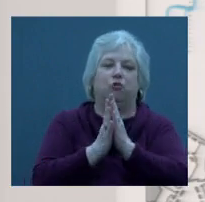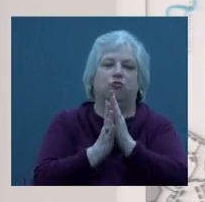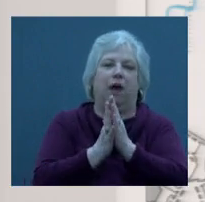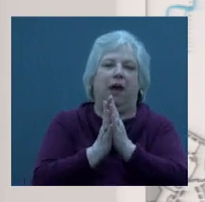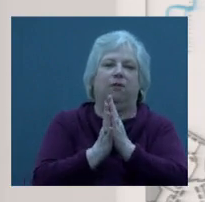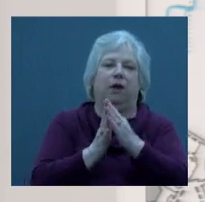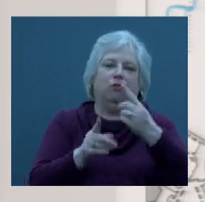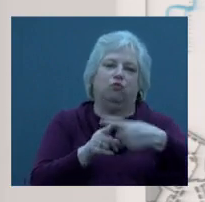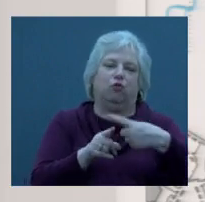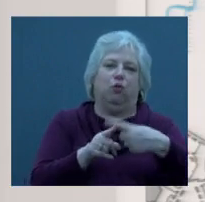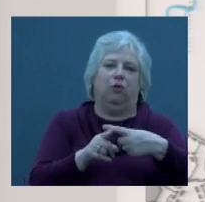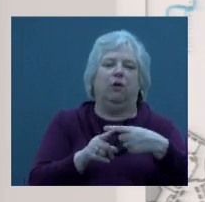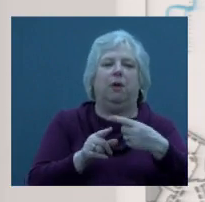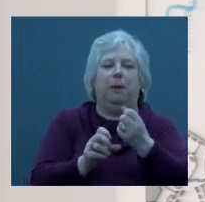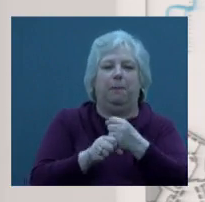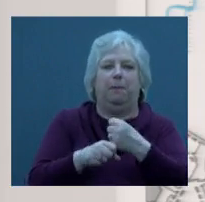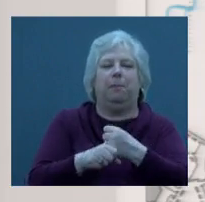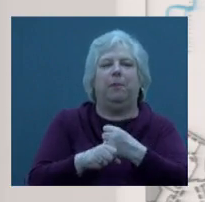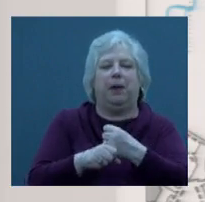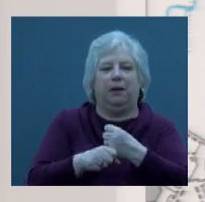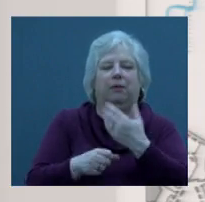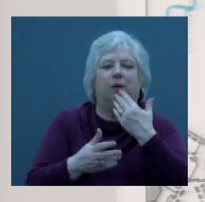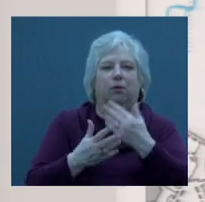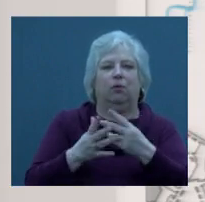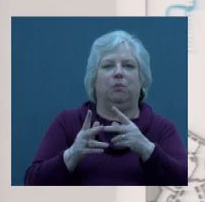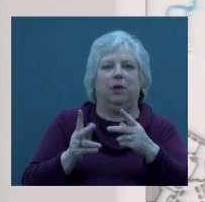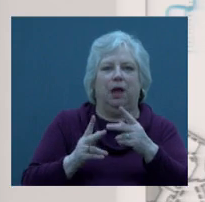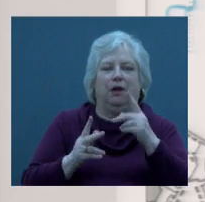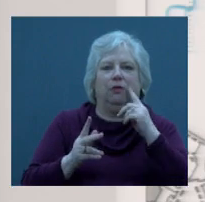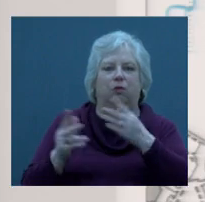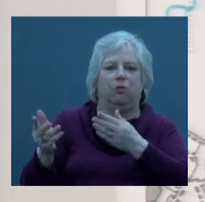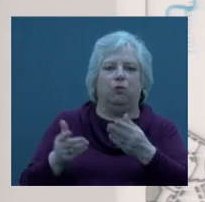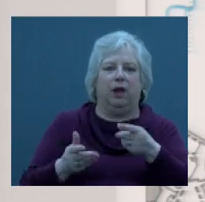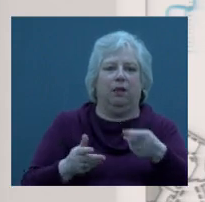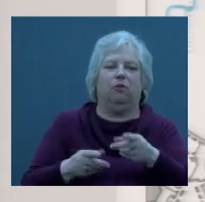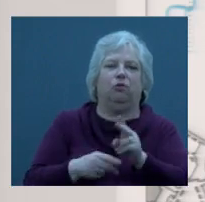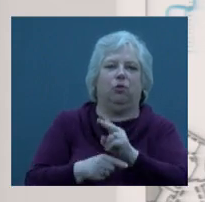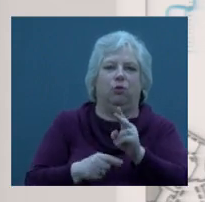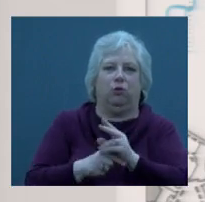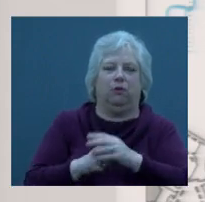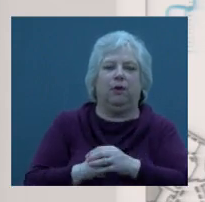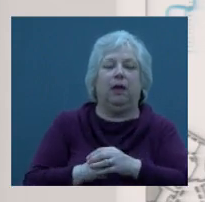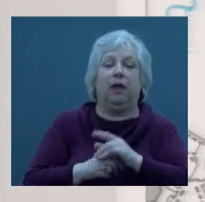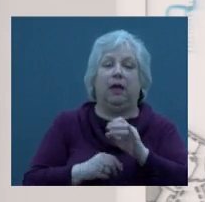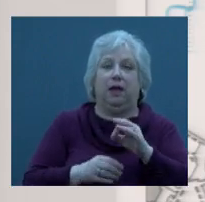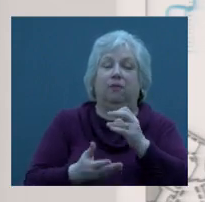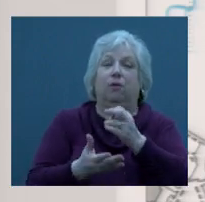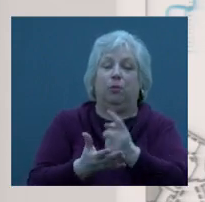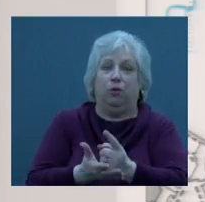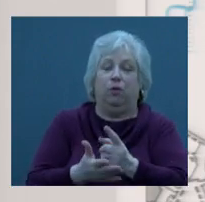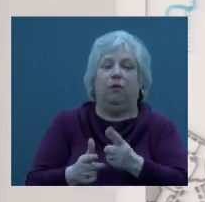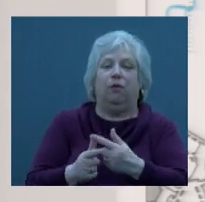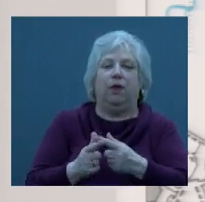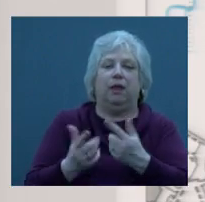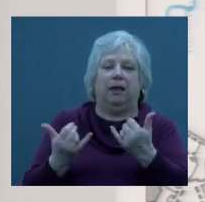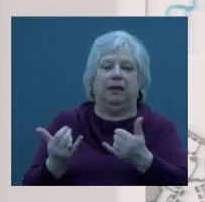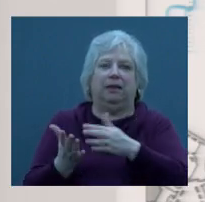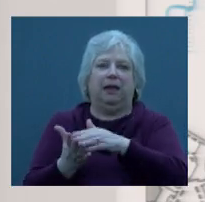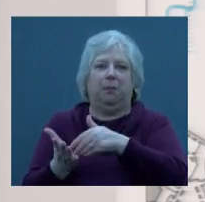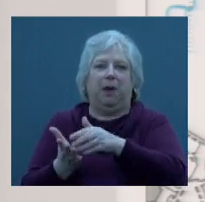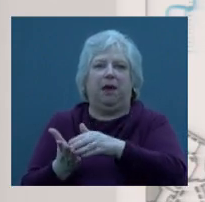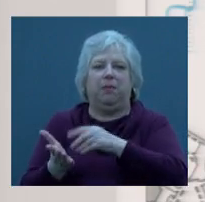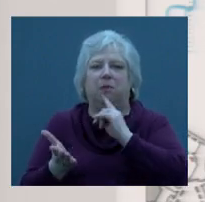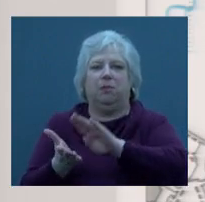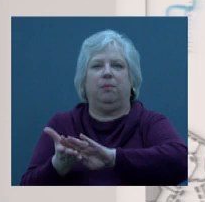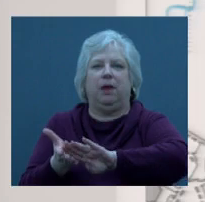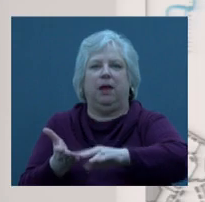bring this use to the property. Should this request be approved, the existing pavement would be removed, and any